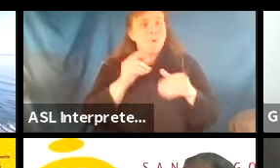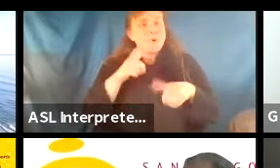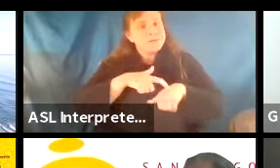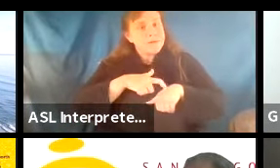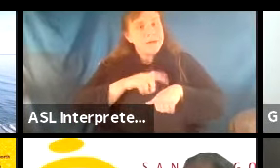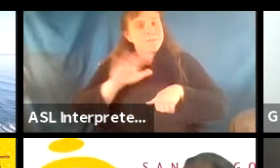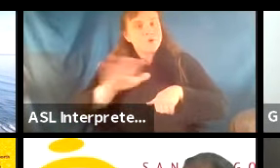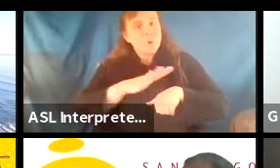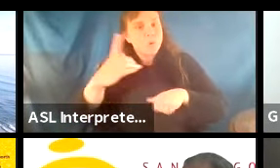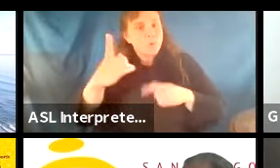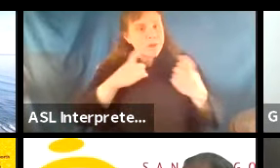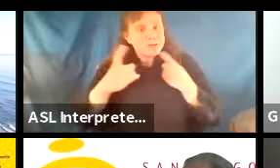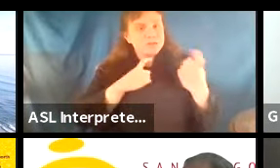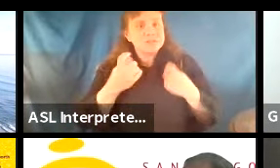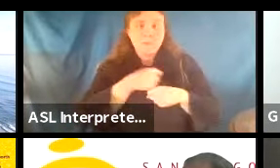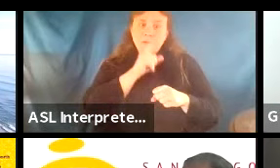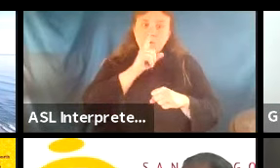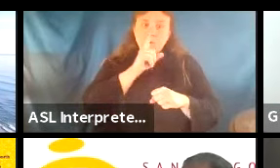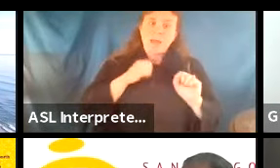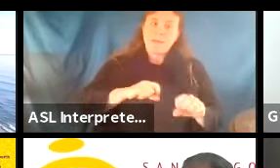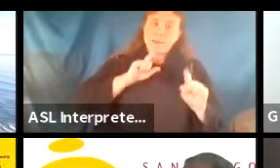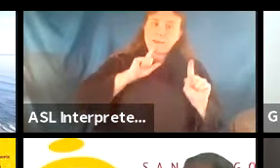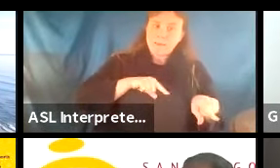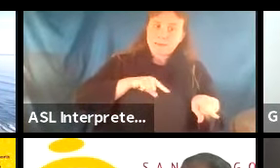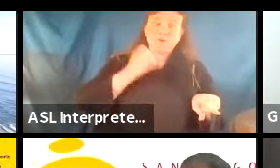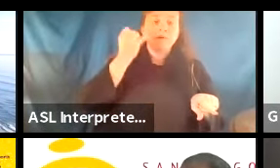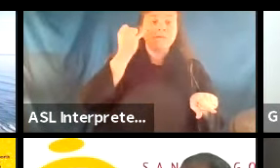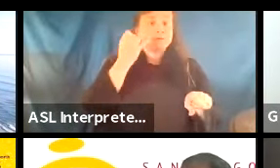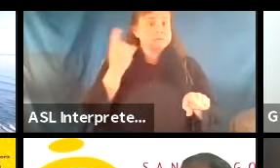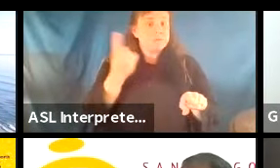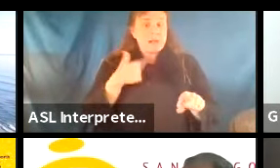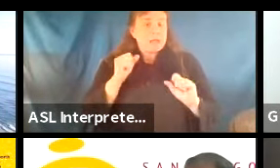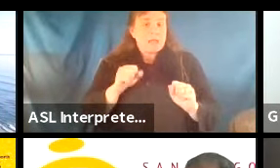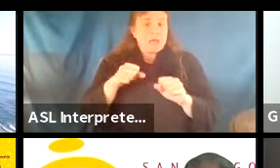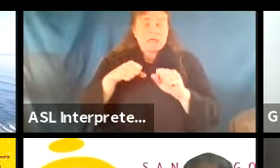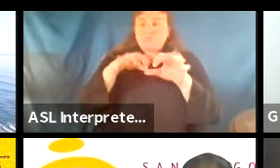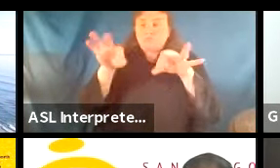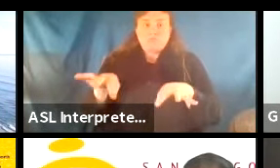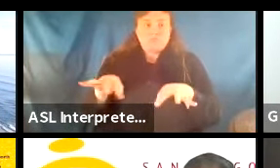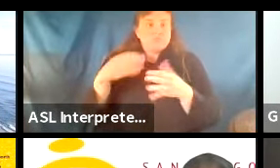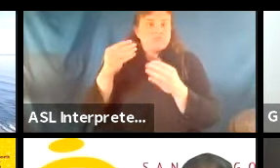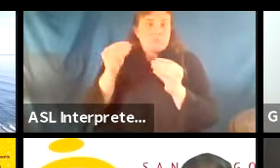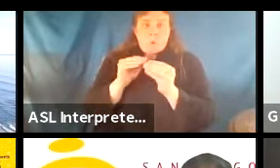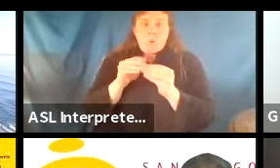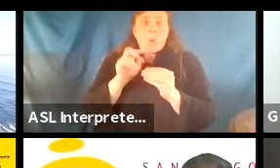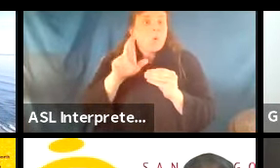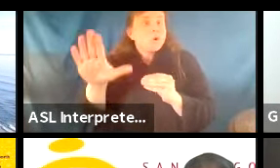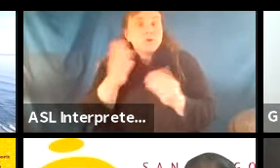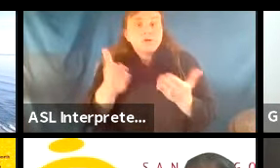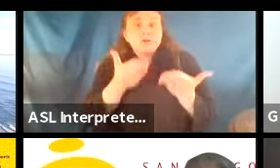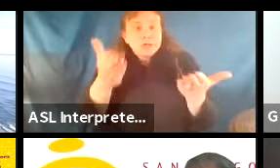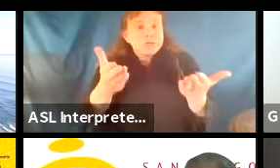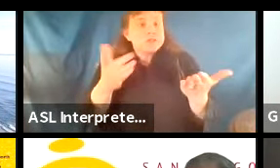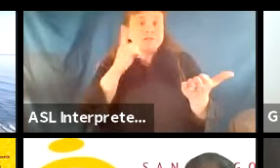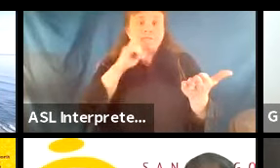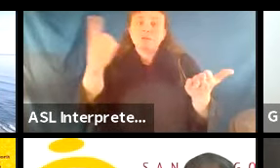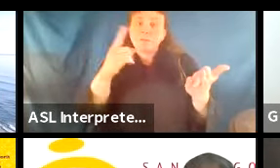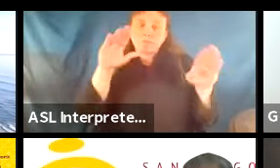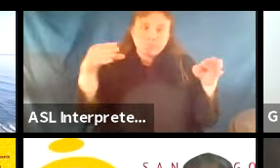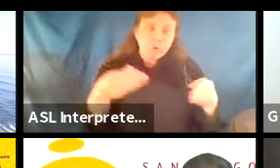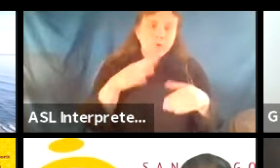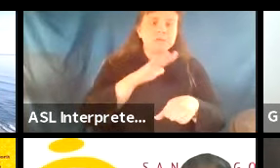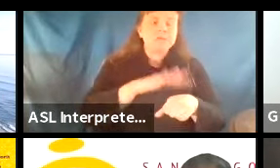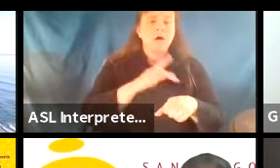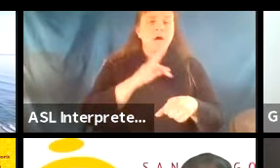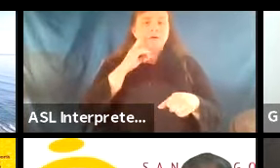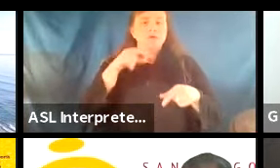and making sure that I can answer. And then certainly if there's anything that I can address, or you have any suggestions or things that we should focus on over the